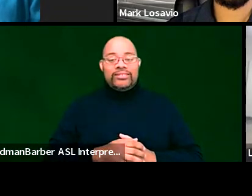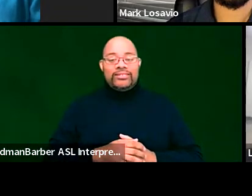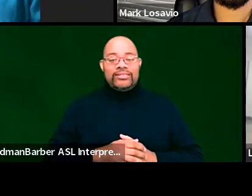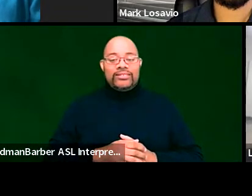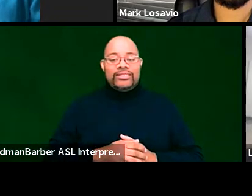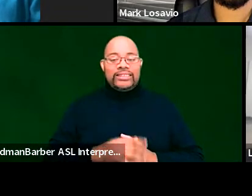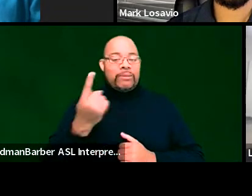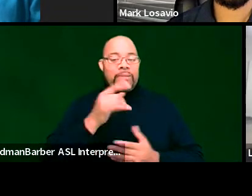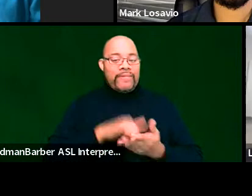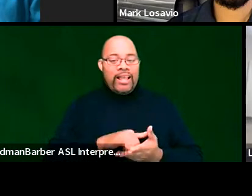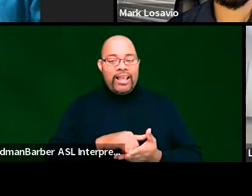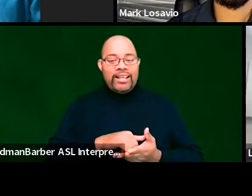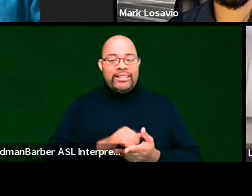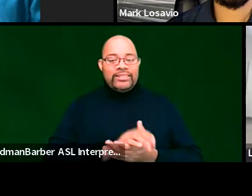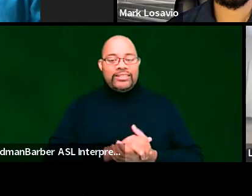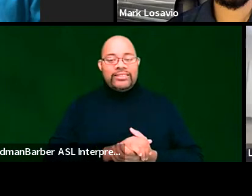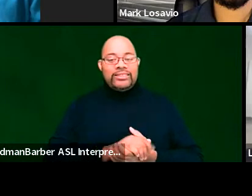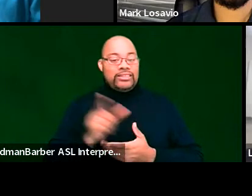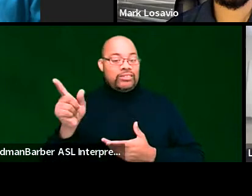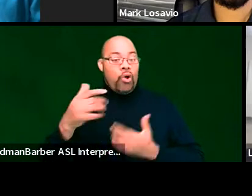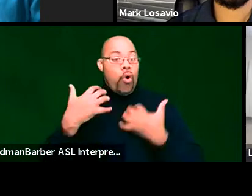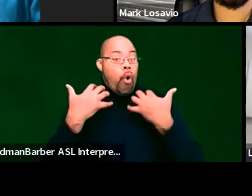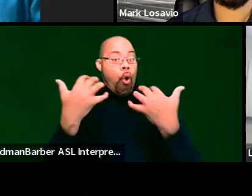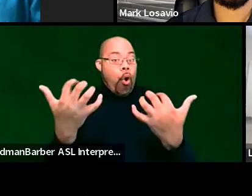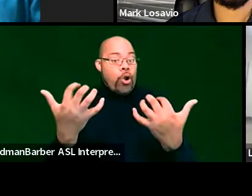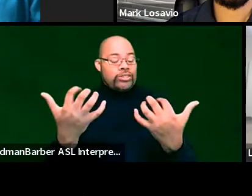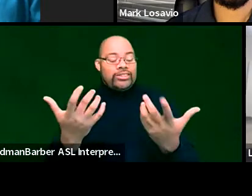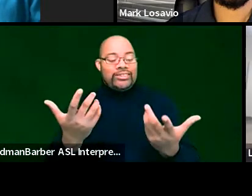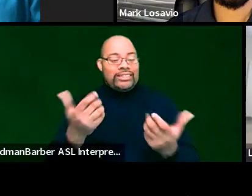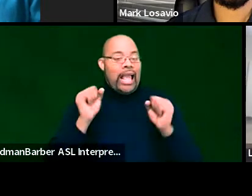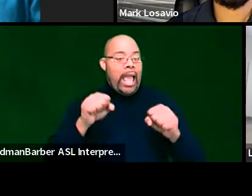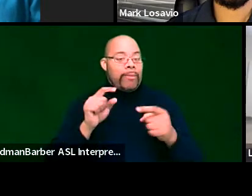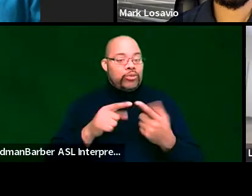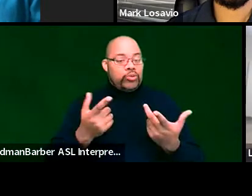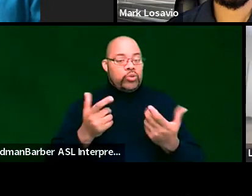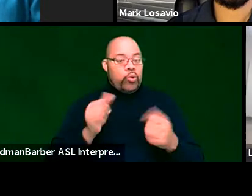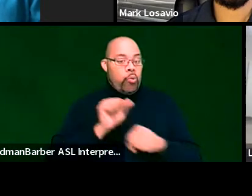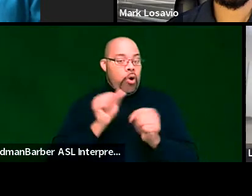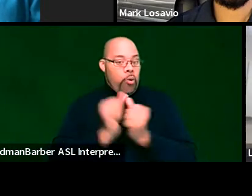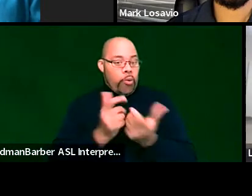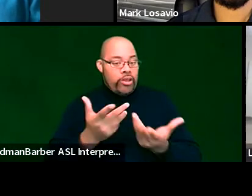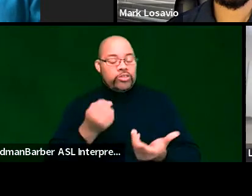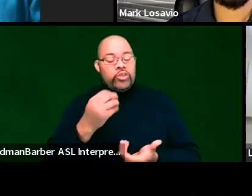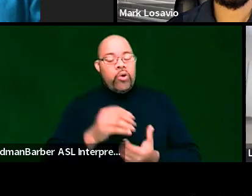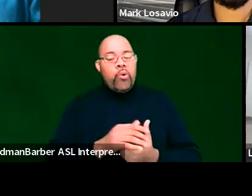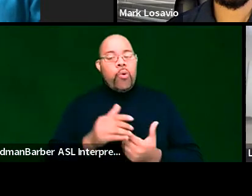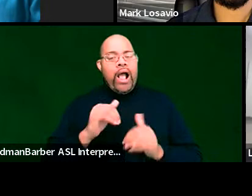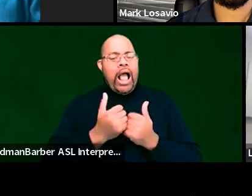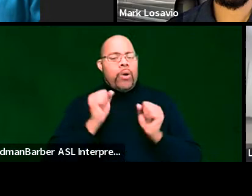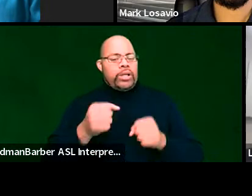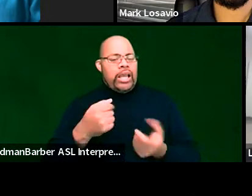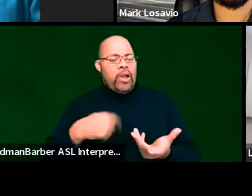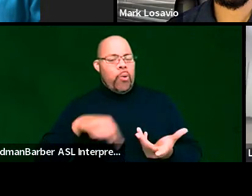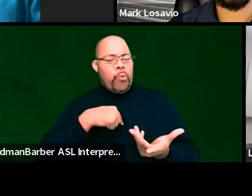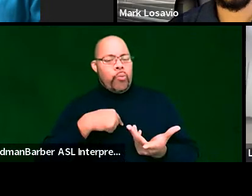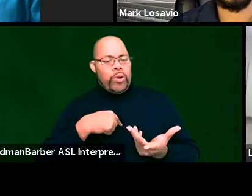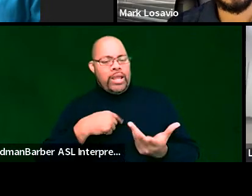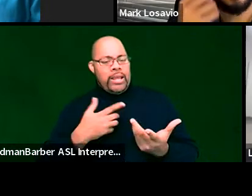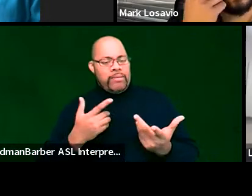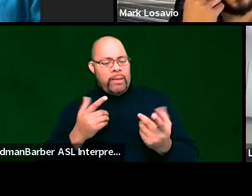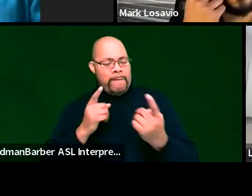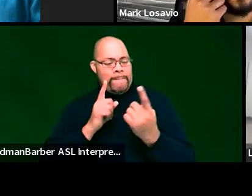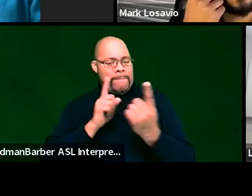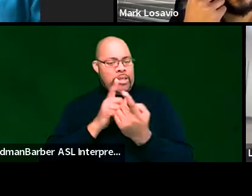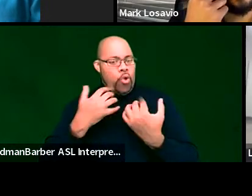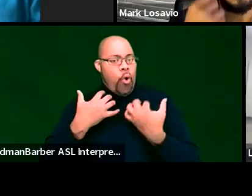may not be something that their audience, right, is able to work with. And so, right, like, how can we meet their audience where